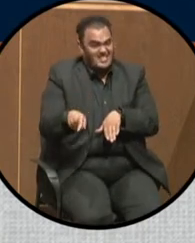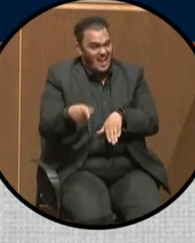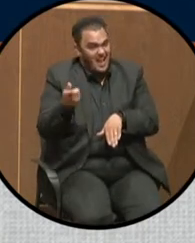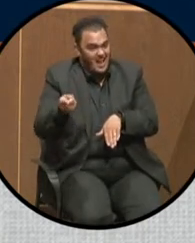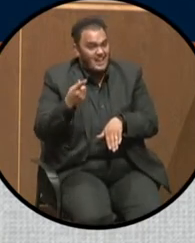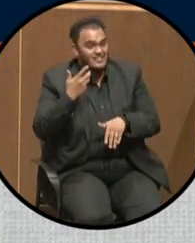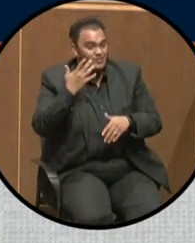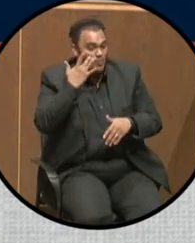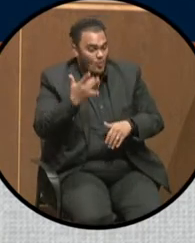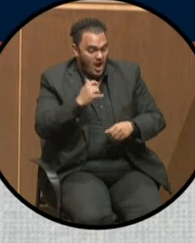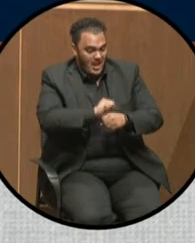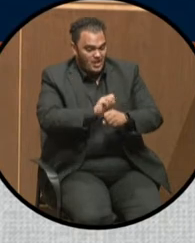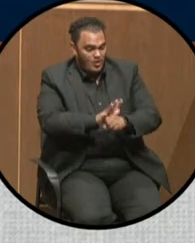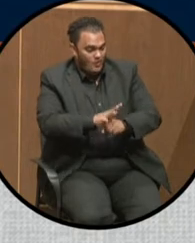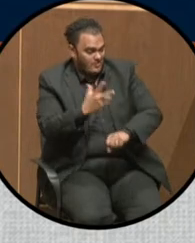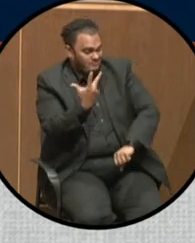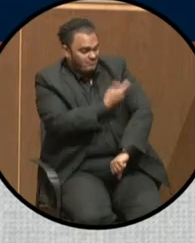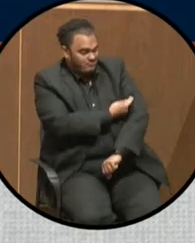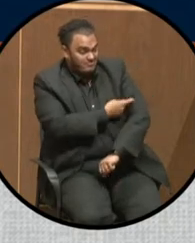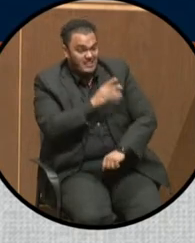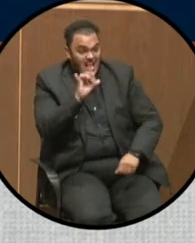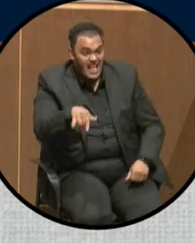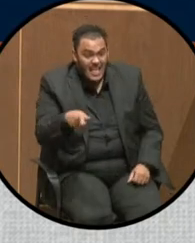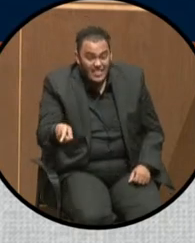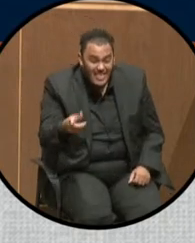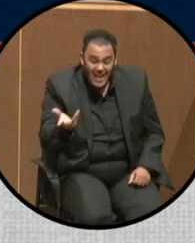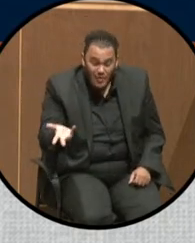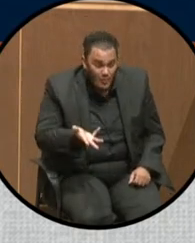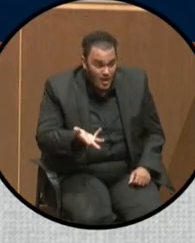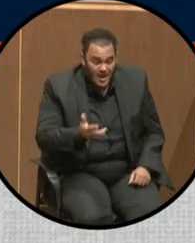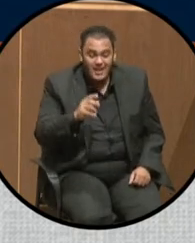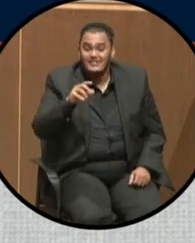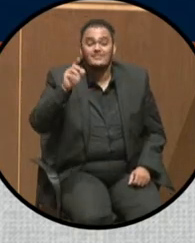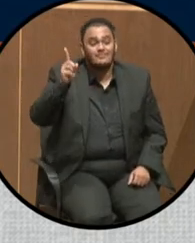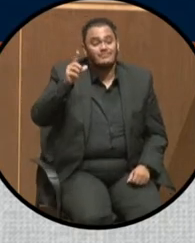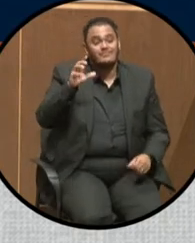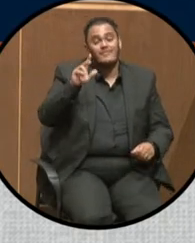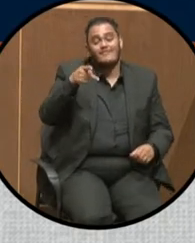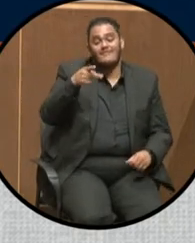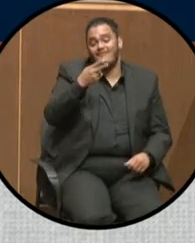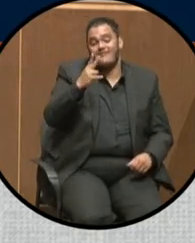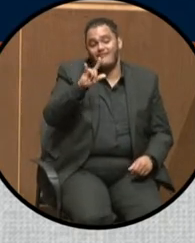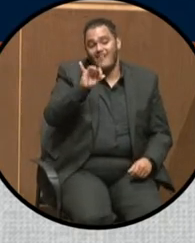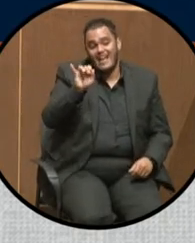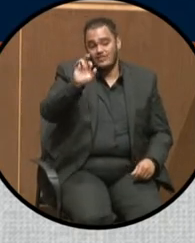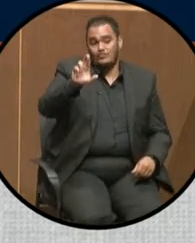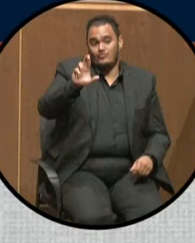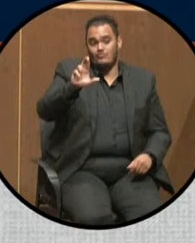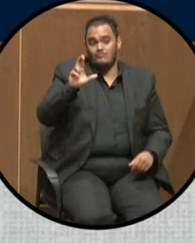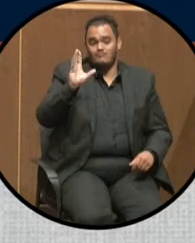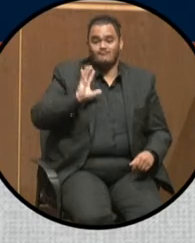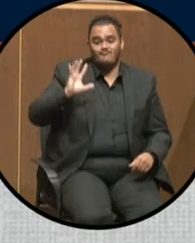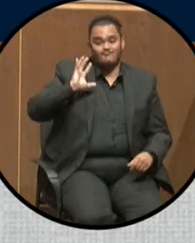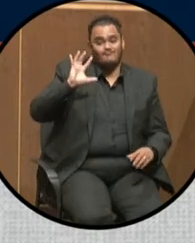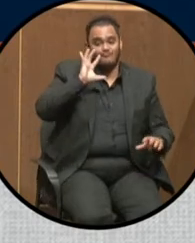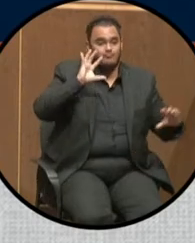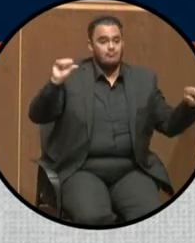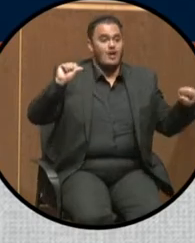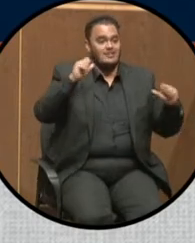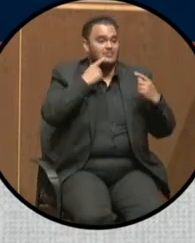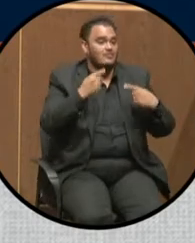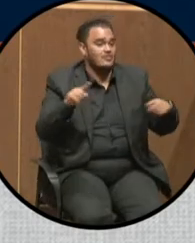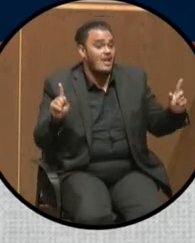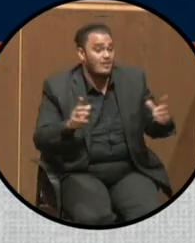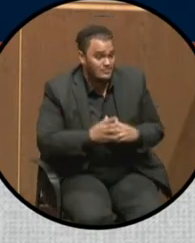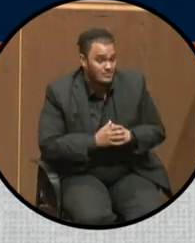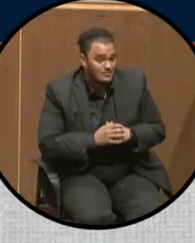president. Please keep in mind that, as most of these parents have said, you do not necessarily have